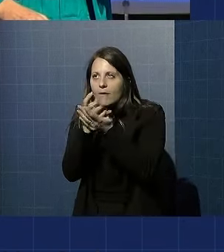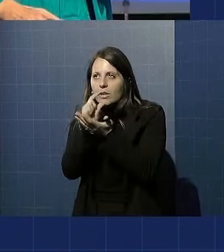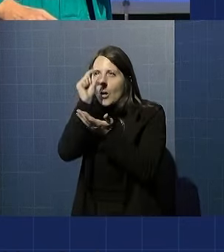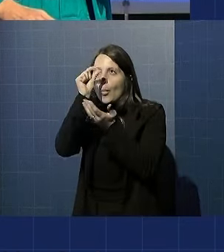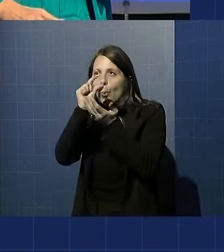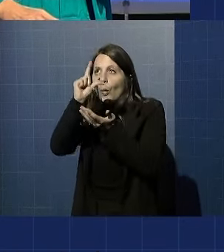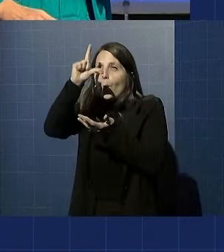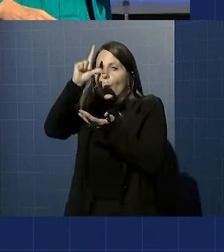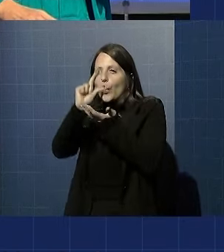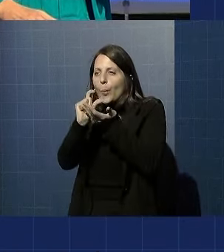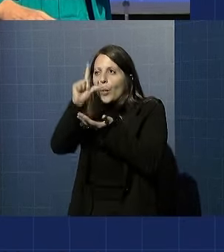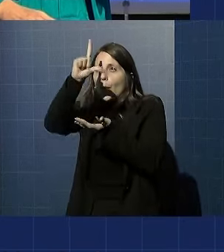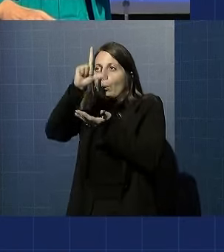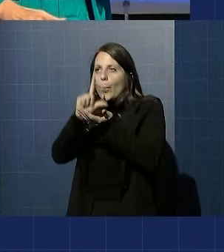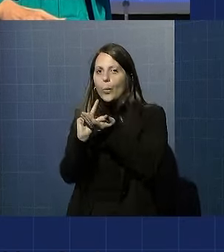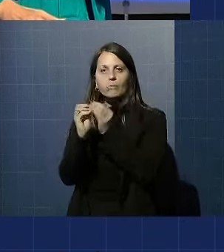Don't know if it works.